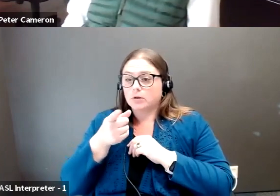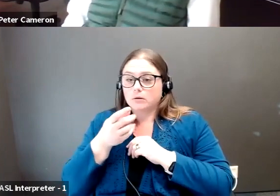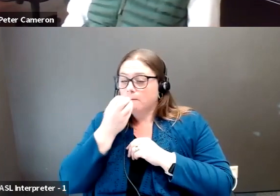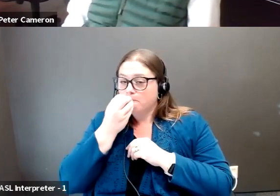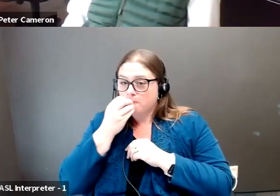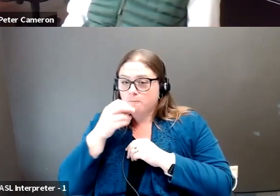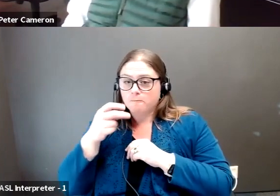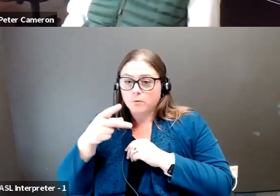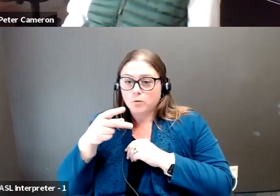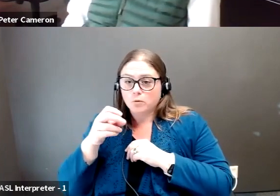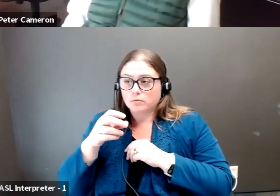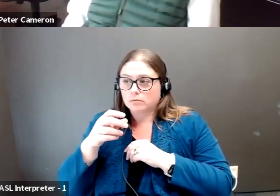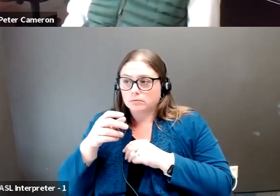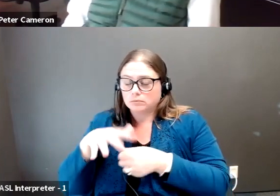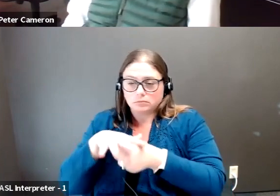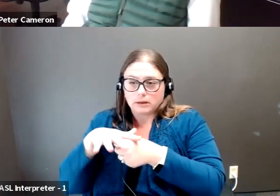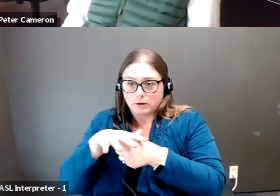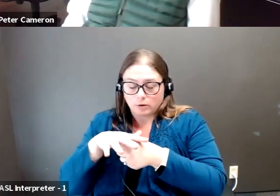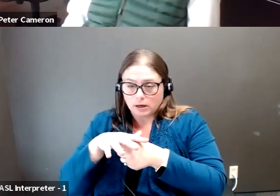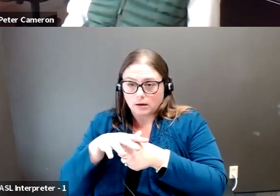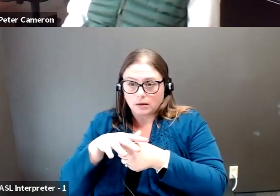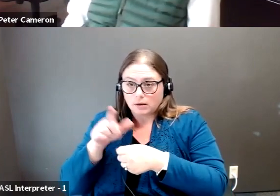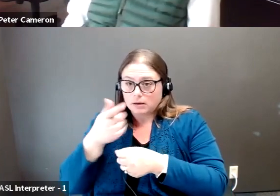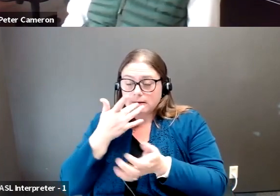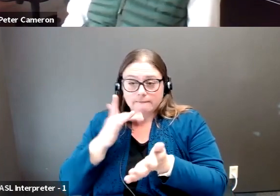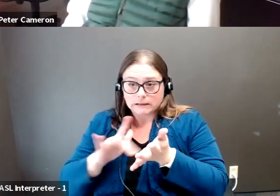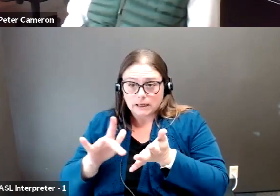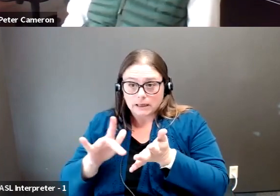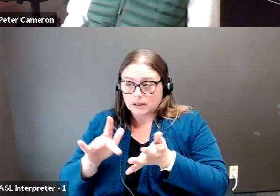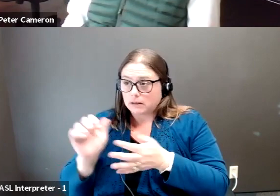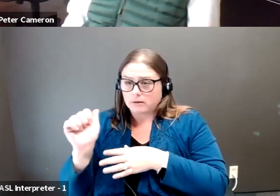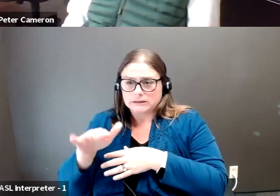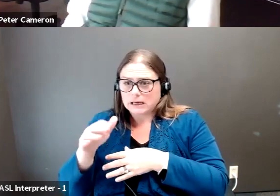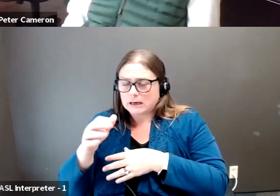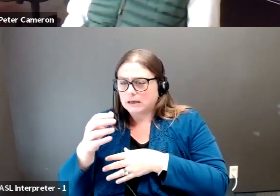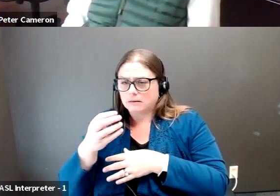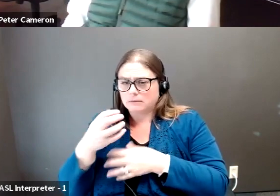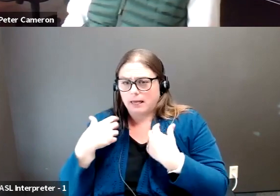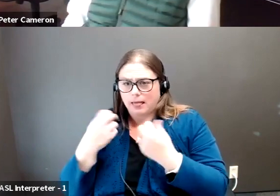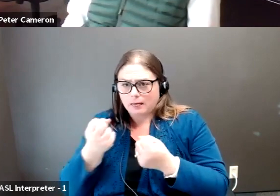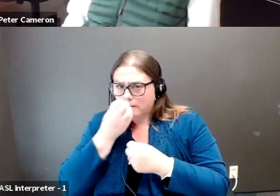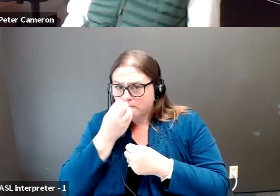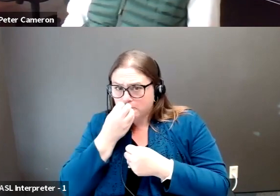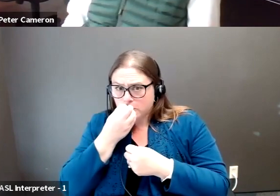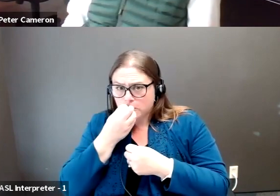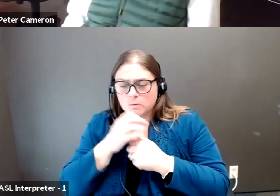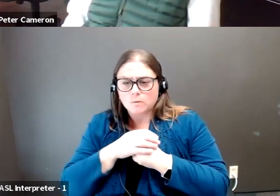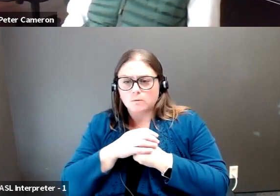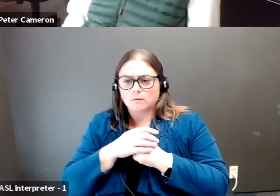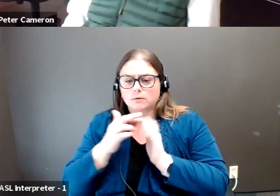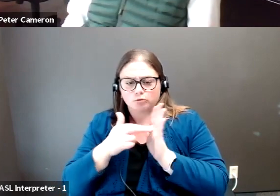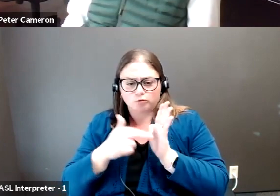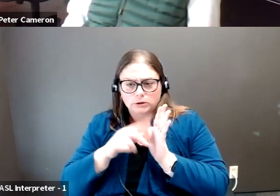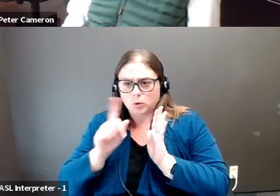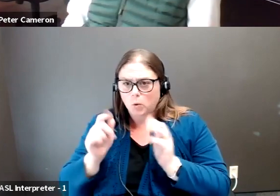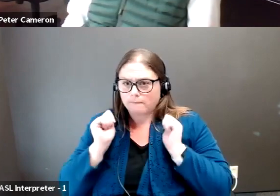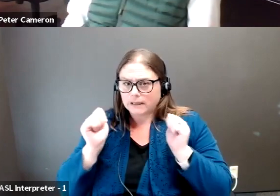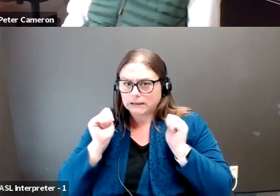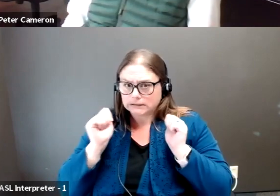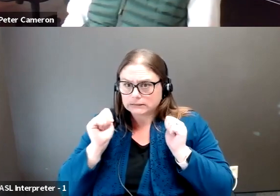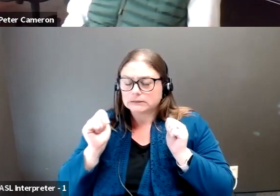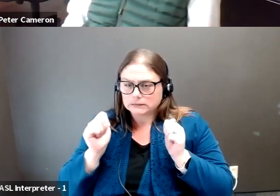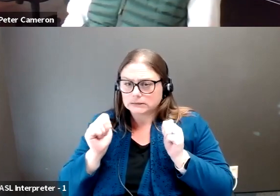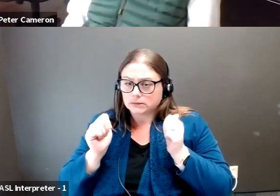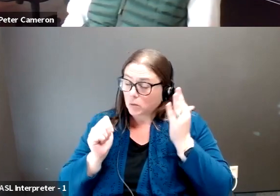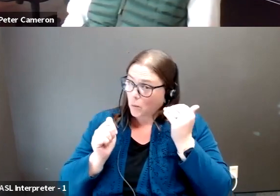have diabetes, I mean, they're sending you they're sending you healthy food and enrolling you in a fitness class, because in the end,